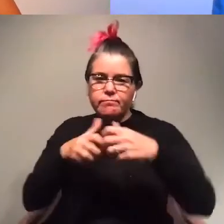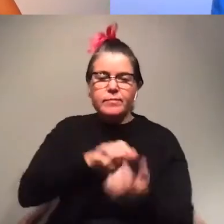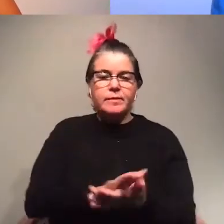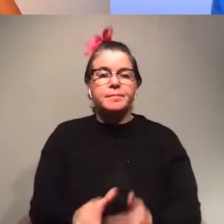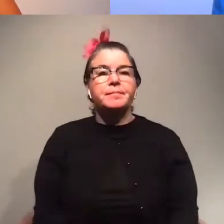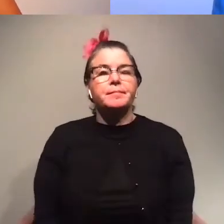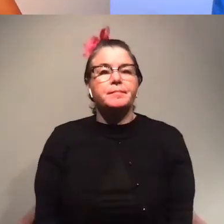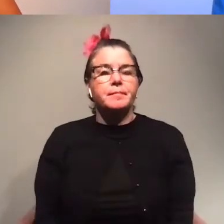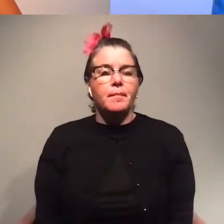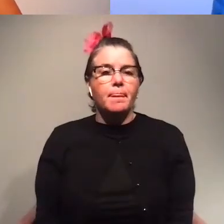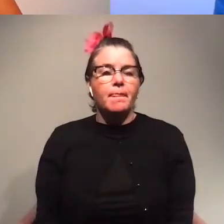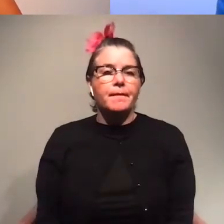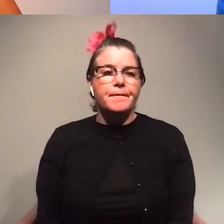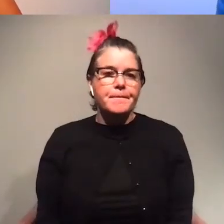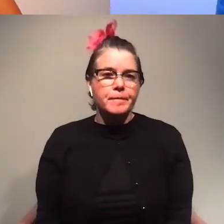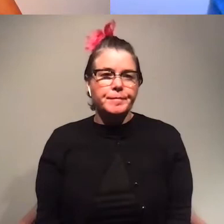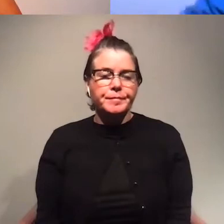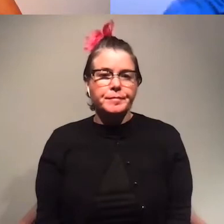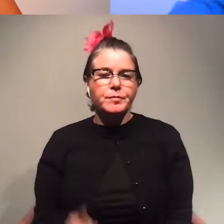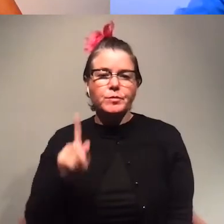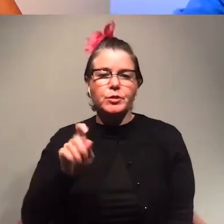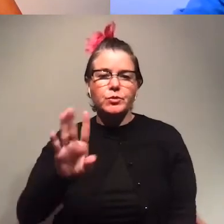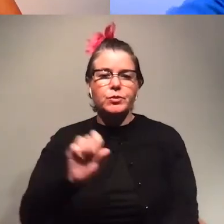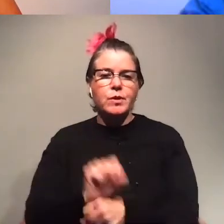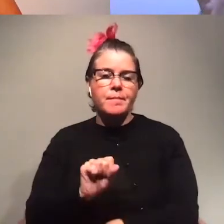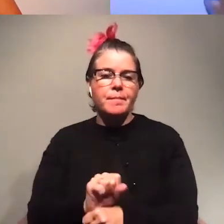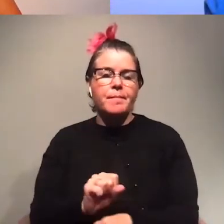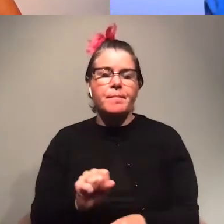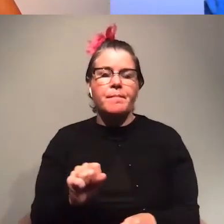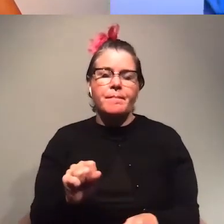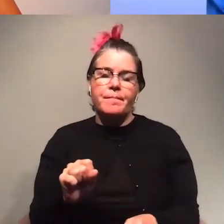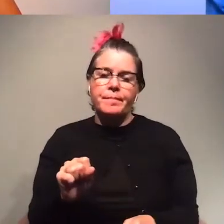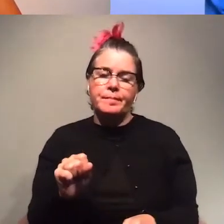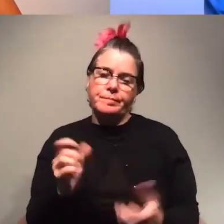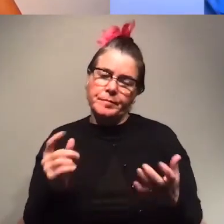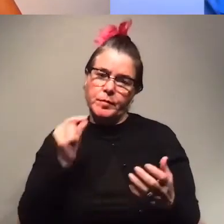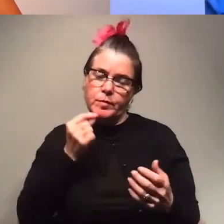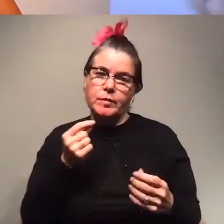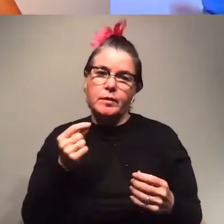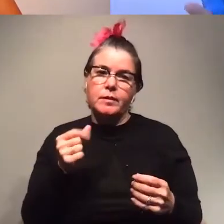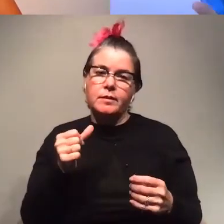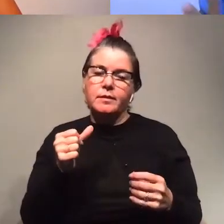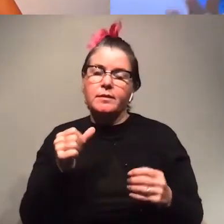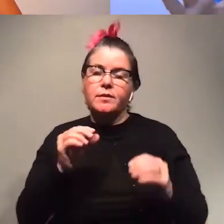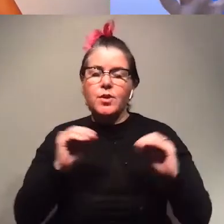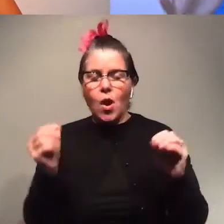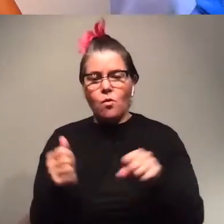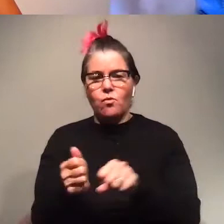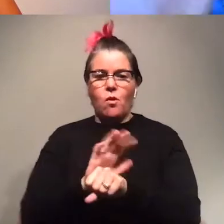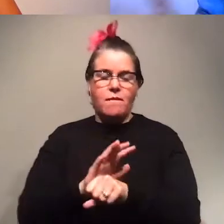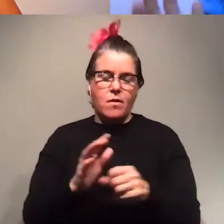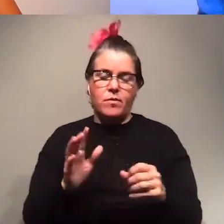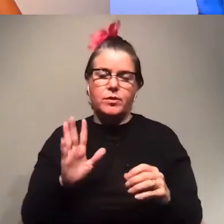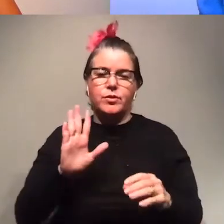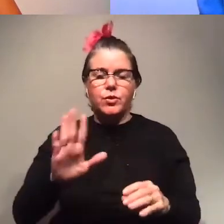And then a question a little bit about your job. I think this would be really cool. Could you, in like a non-pandemic day, what would your